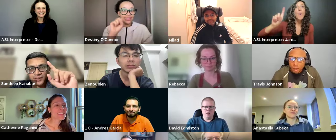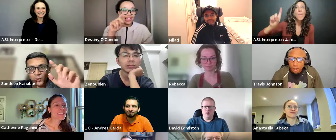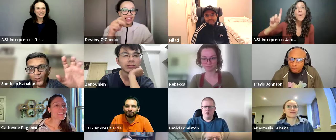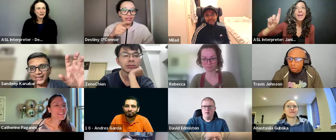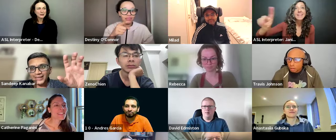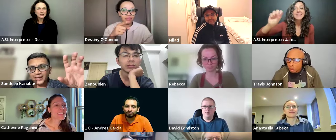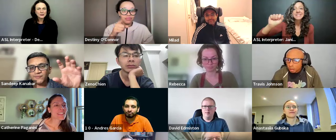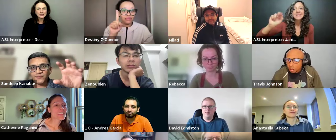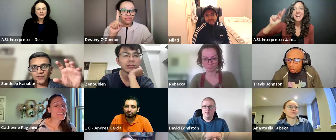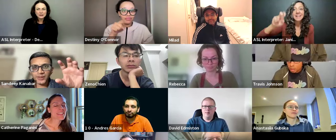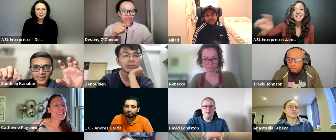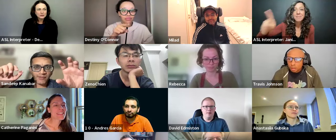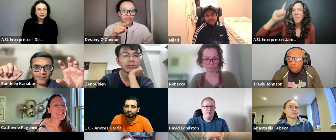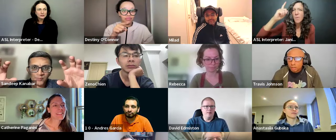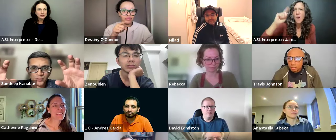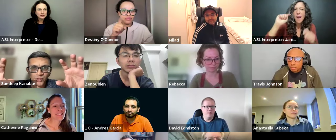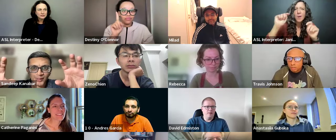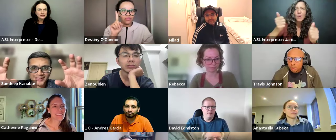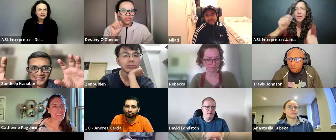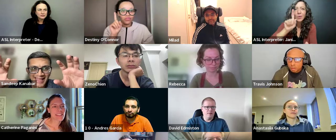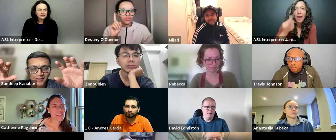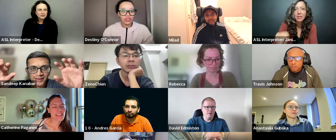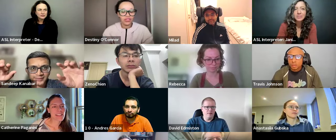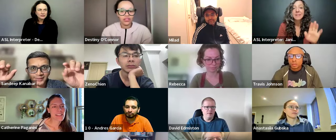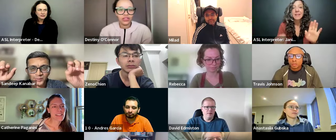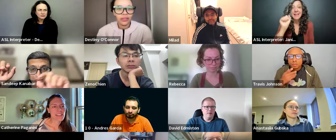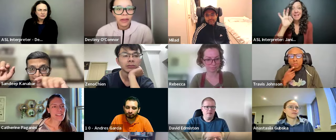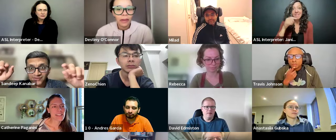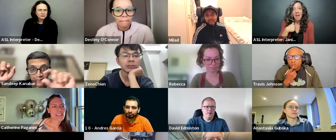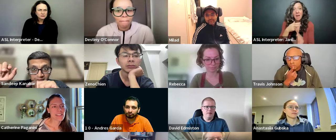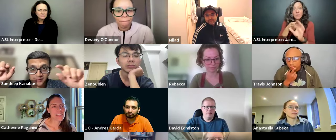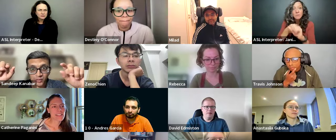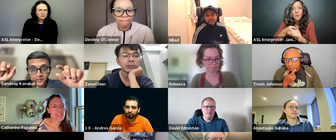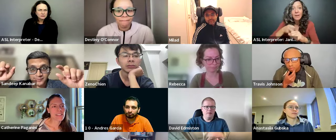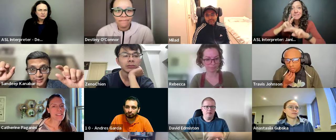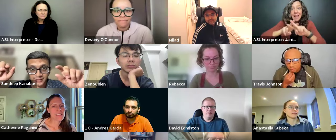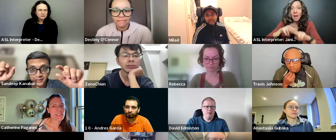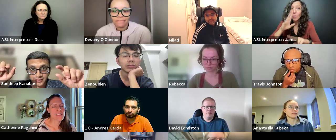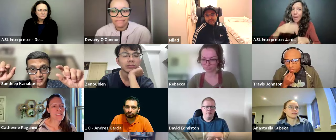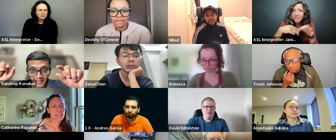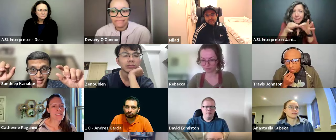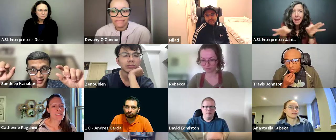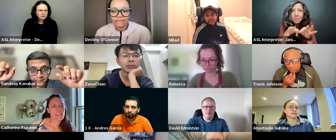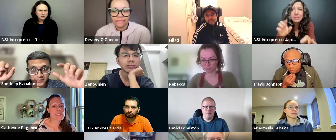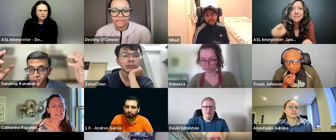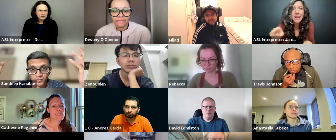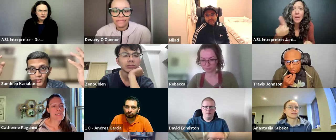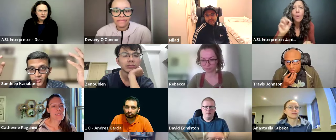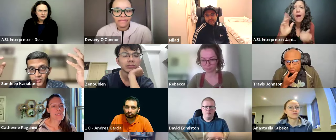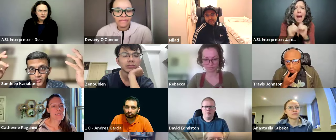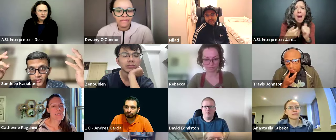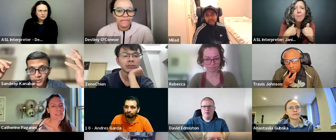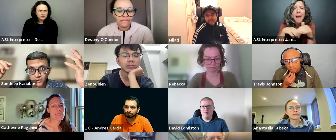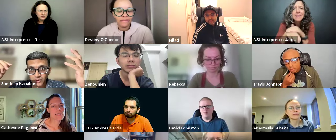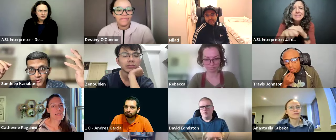question. So if I were to join the Slack huddle, it will have captions or something. It has captions or